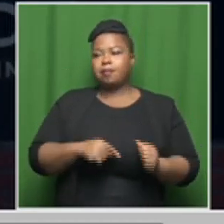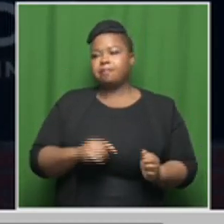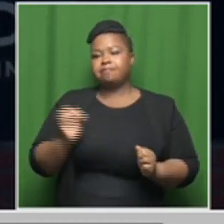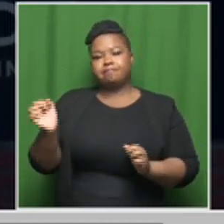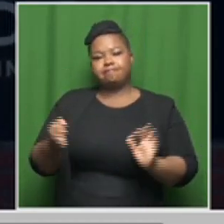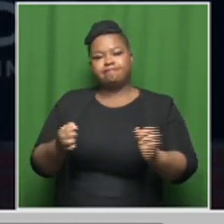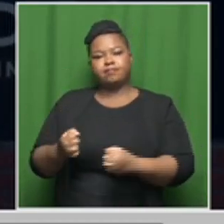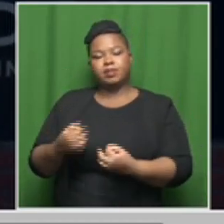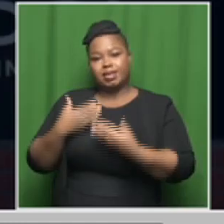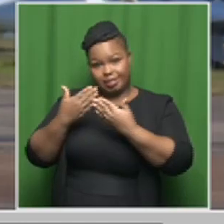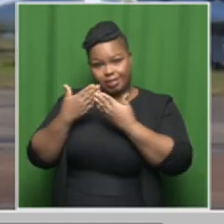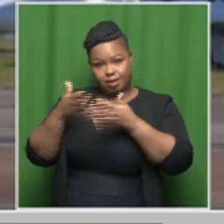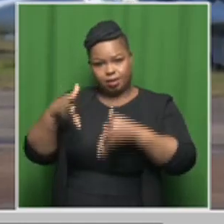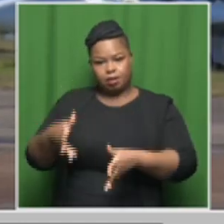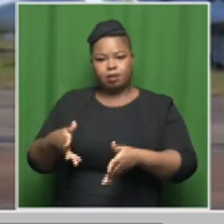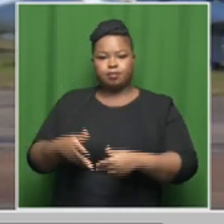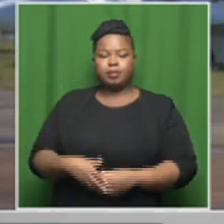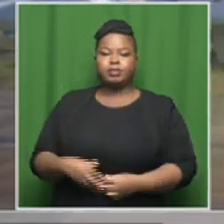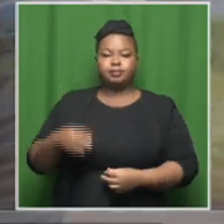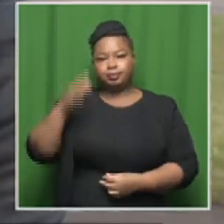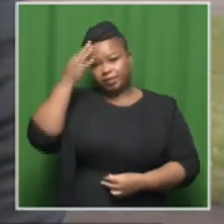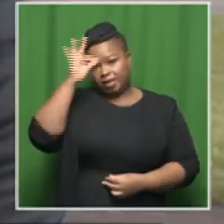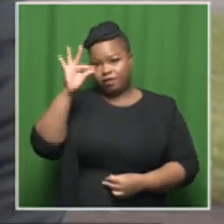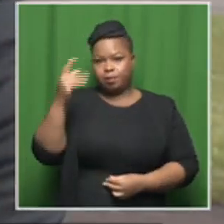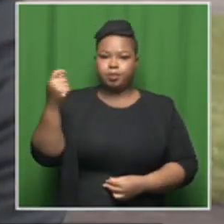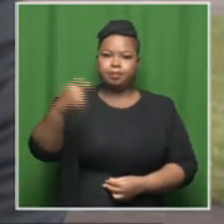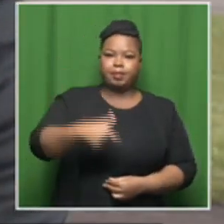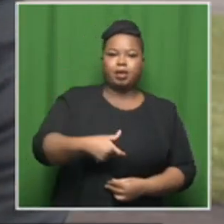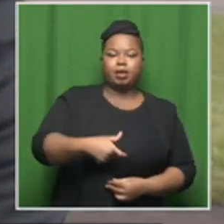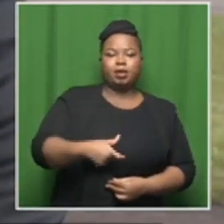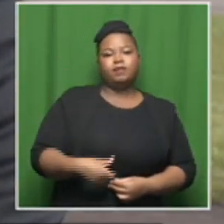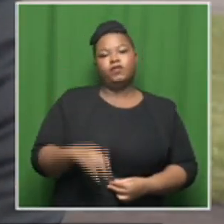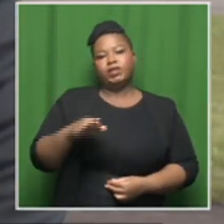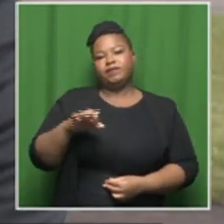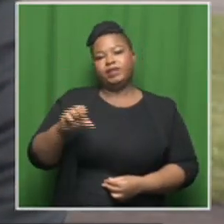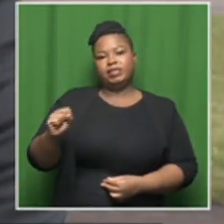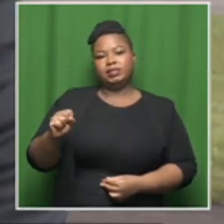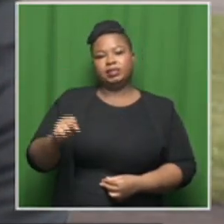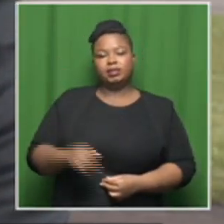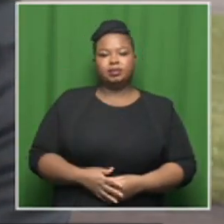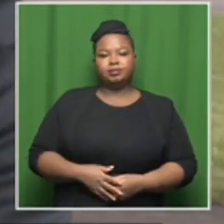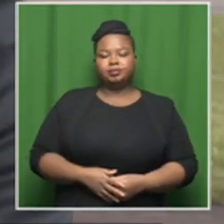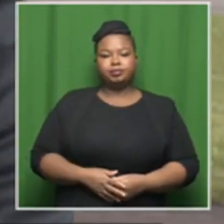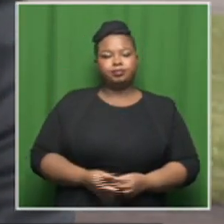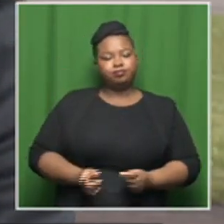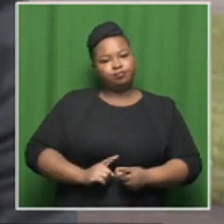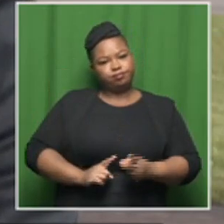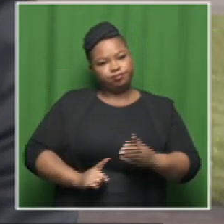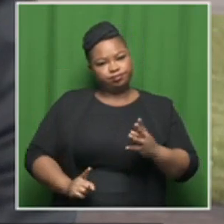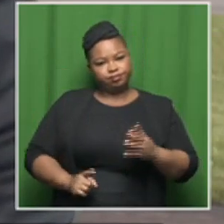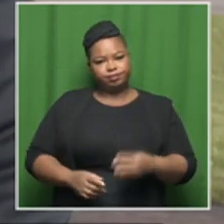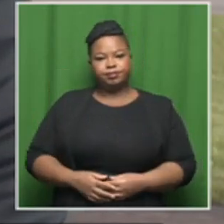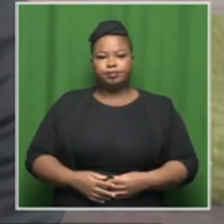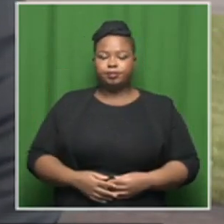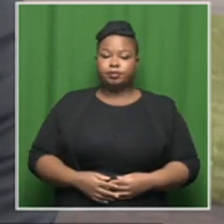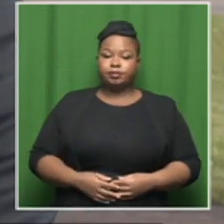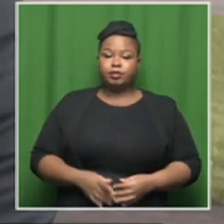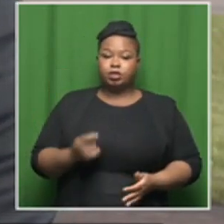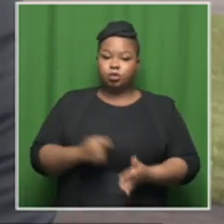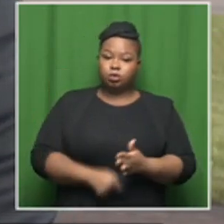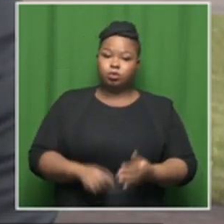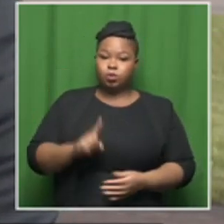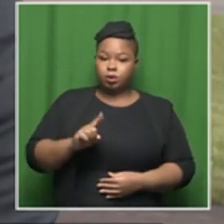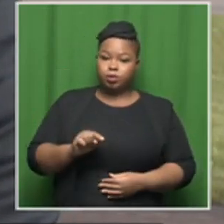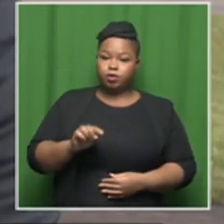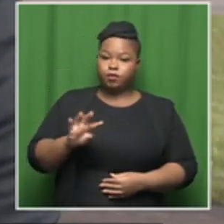here with government responsibility to pay for all the fees and all the necessities that are there at a cost of